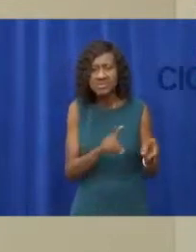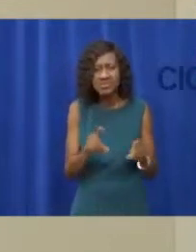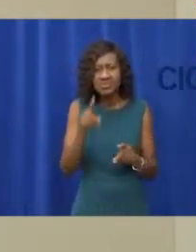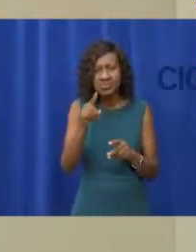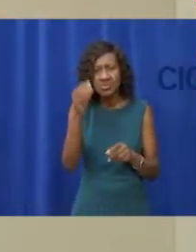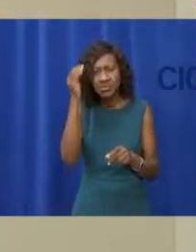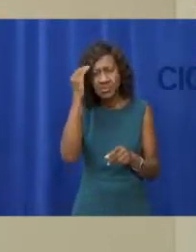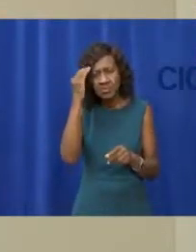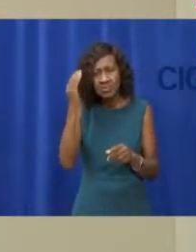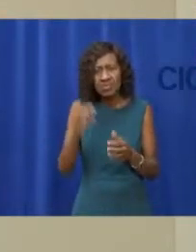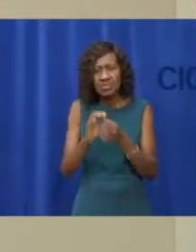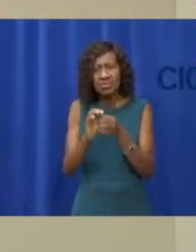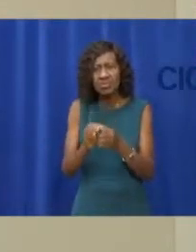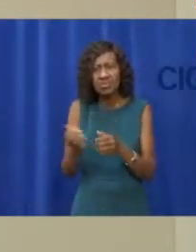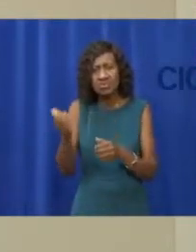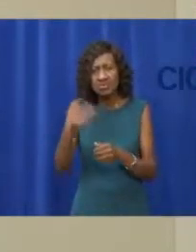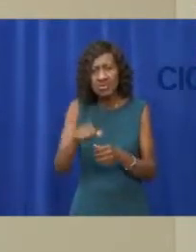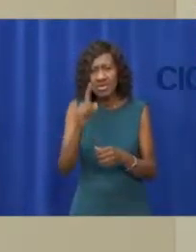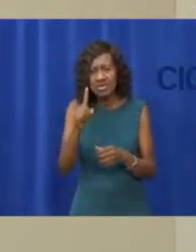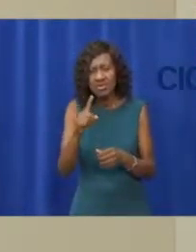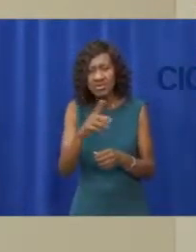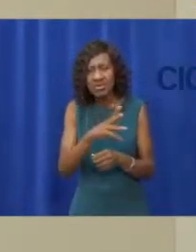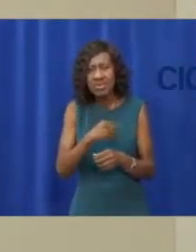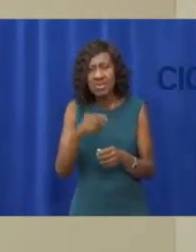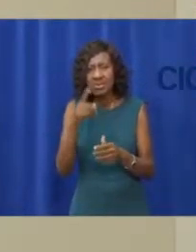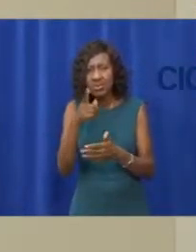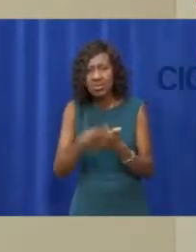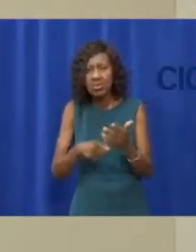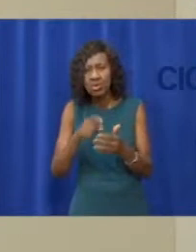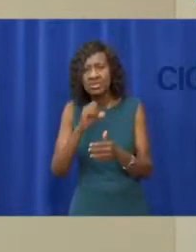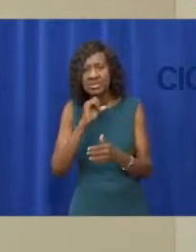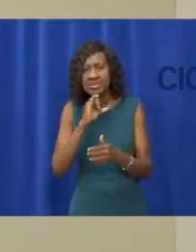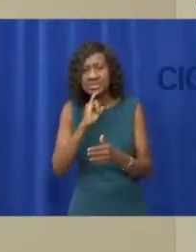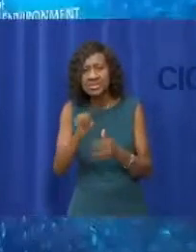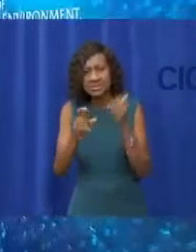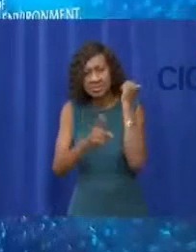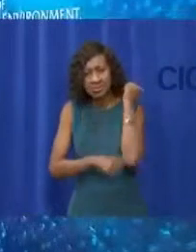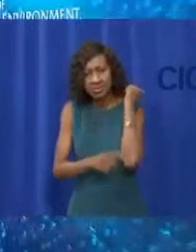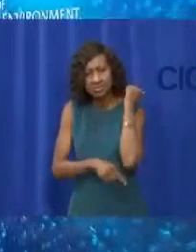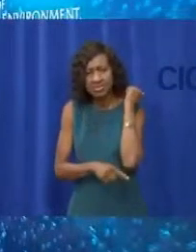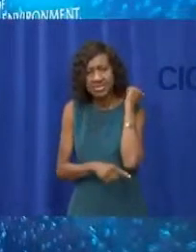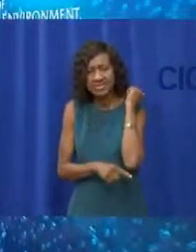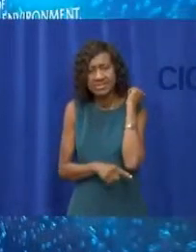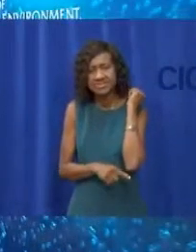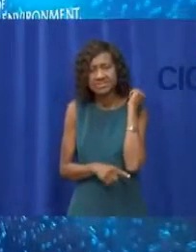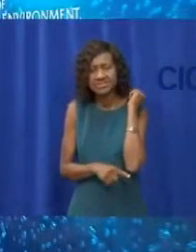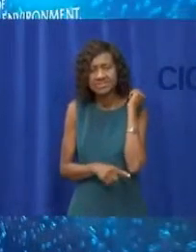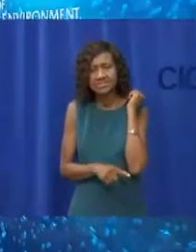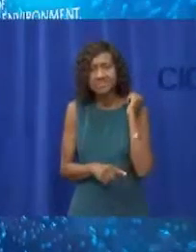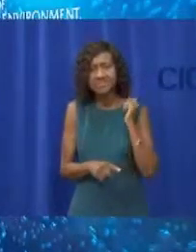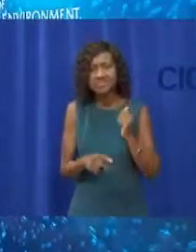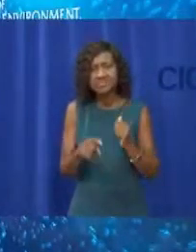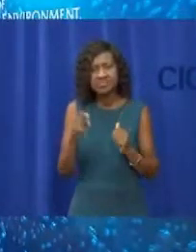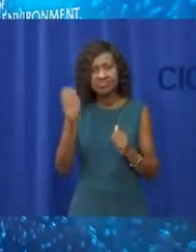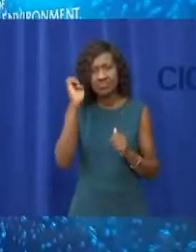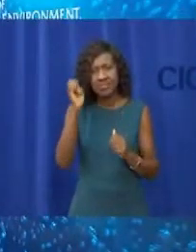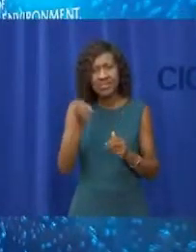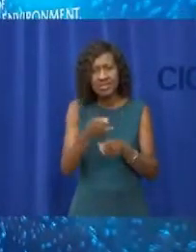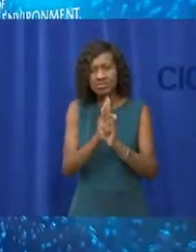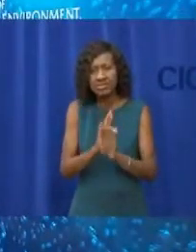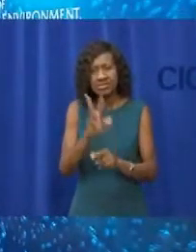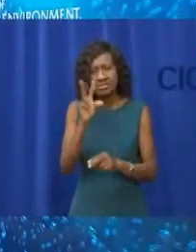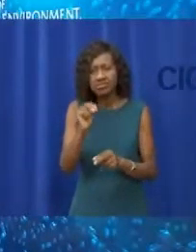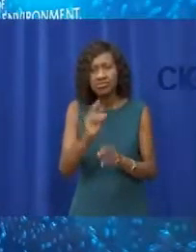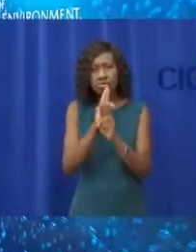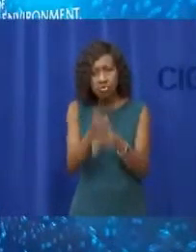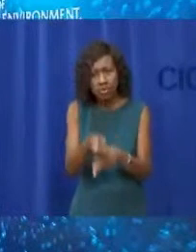not, what are the penalties if anyone breaks these protocols? So I received no specific report of